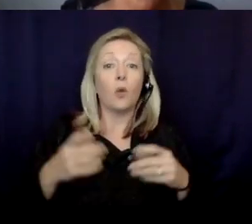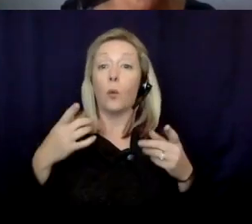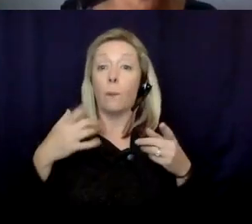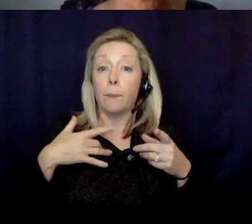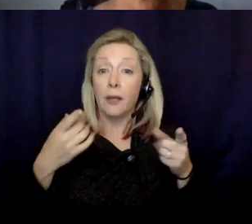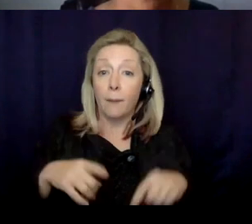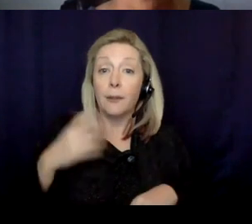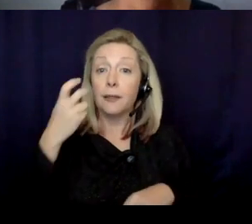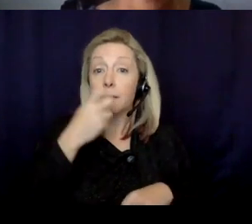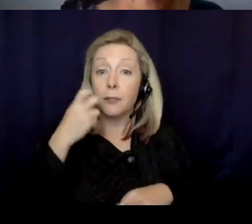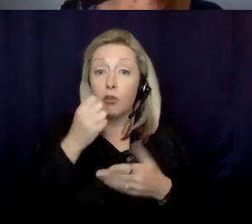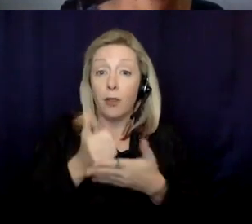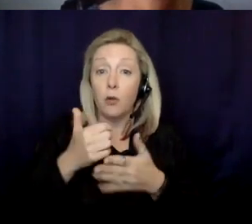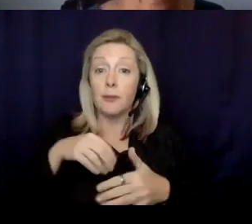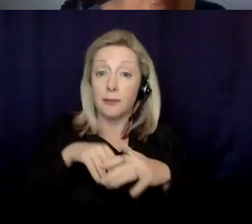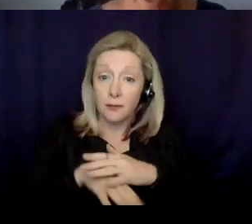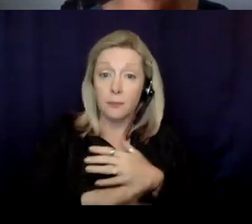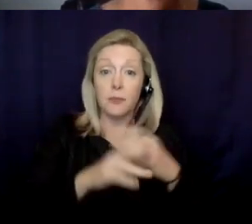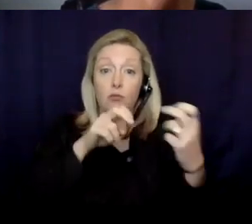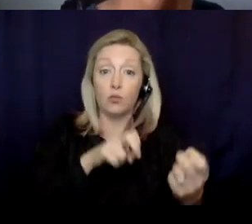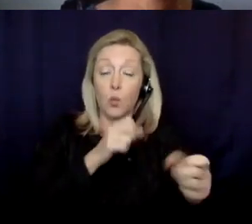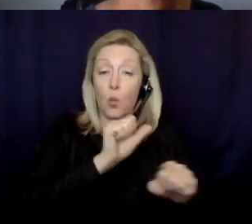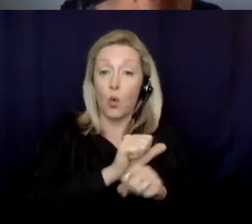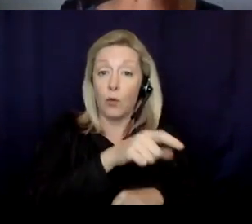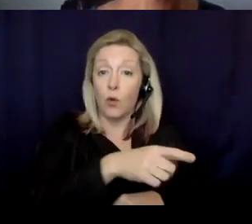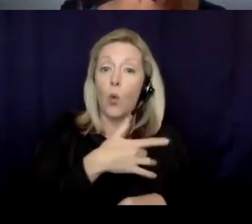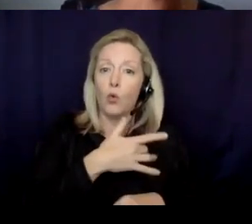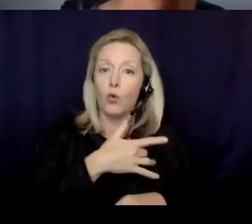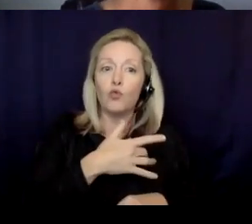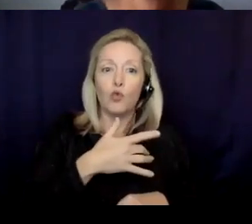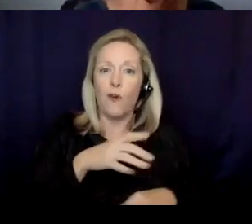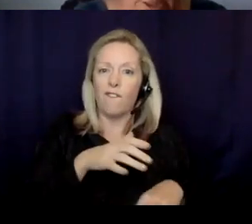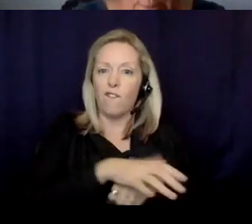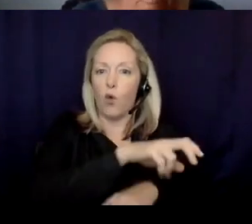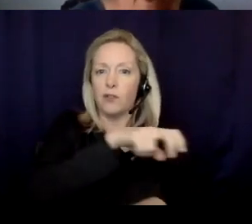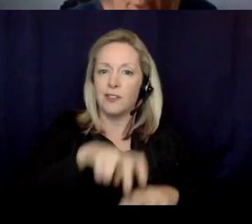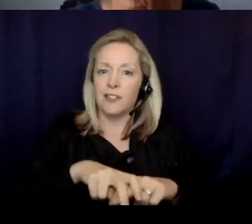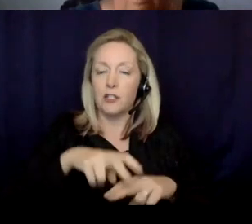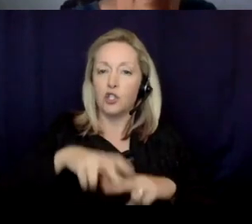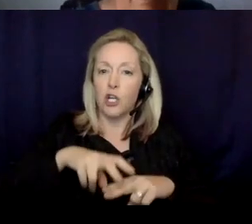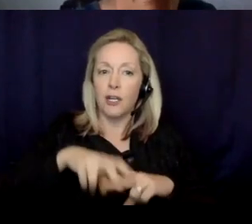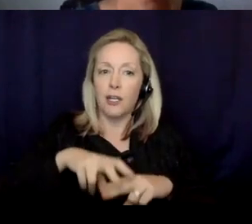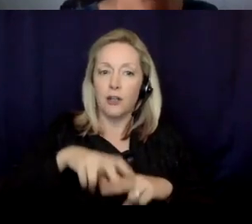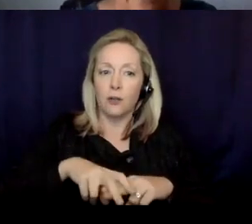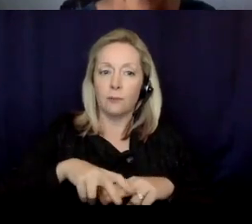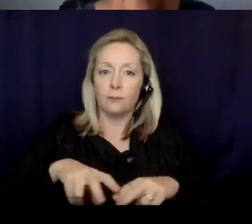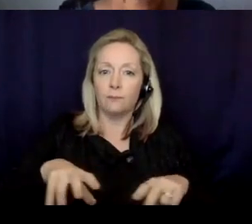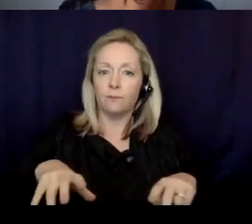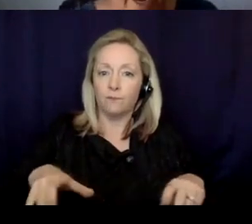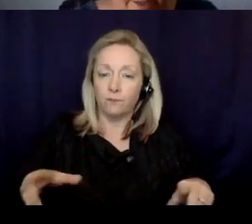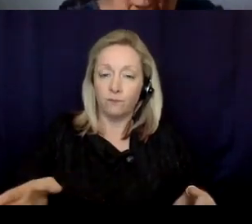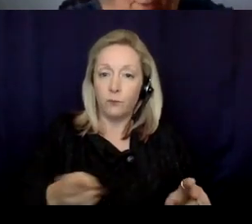home to work with her. And guess what? They've got her in a chair, and she's, buckled